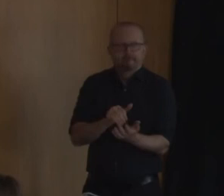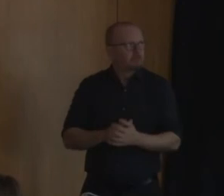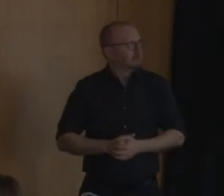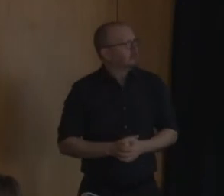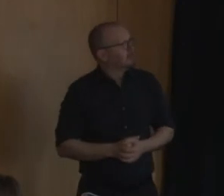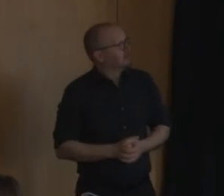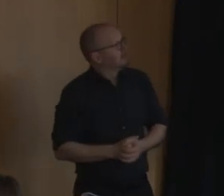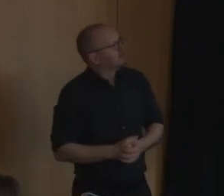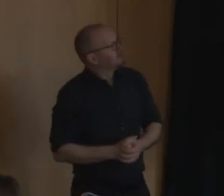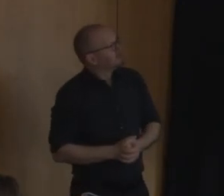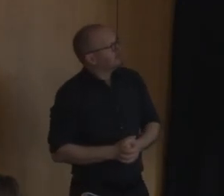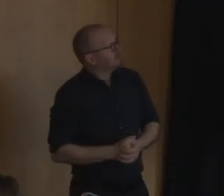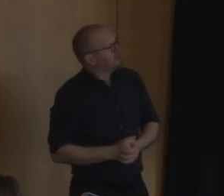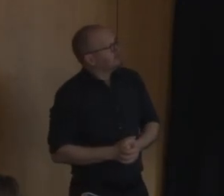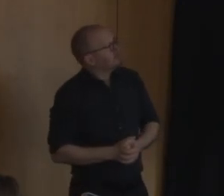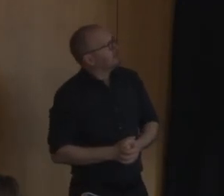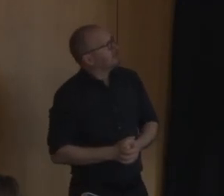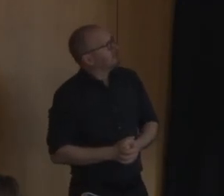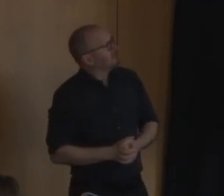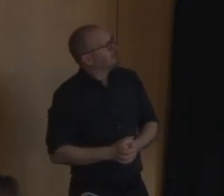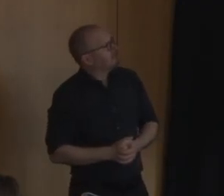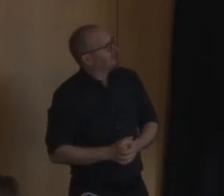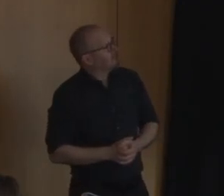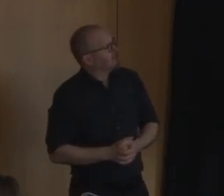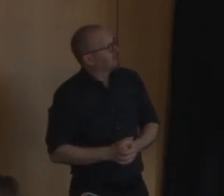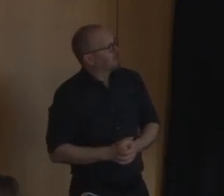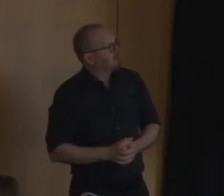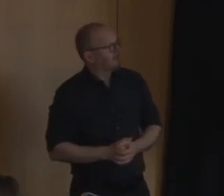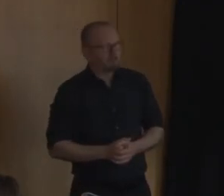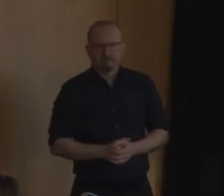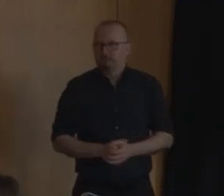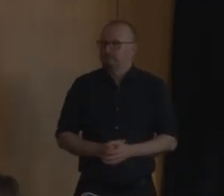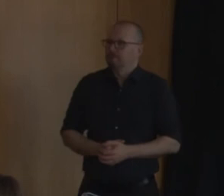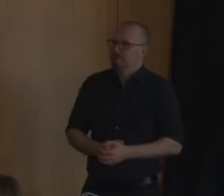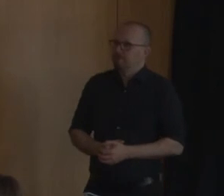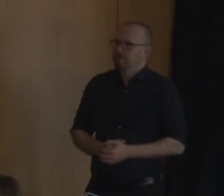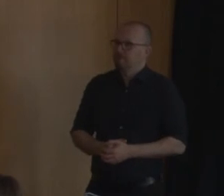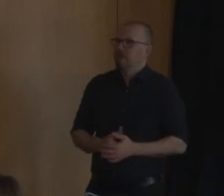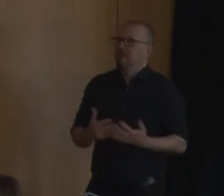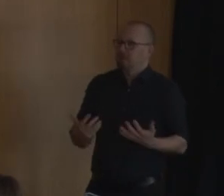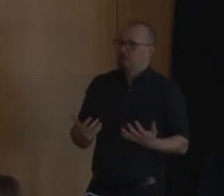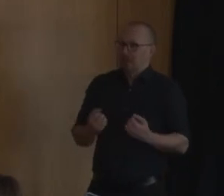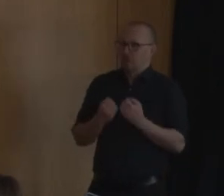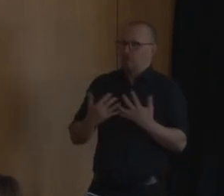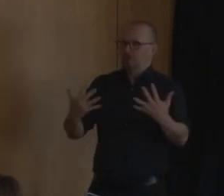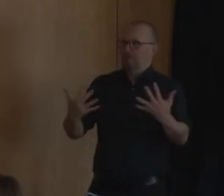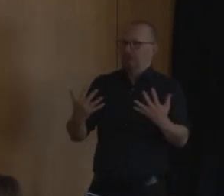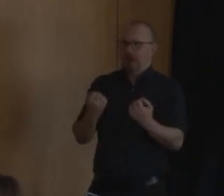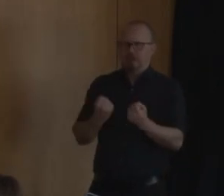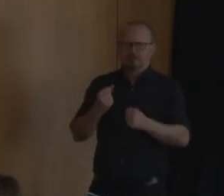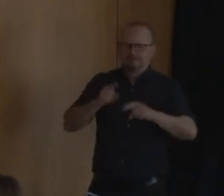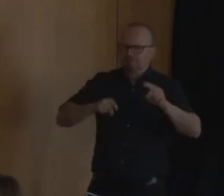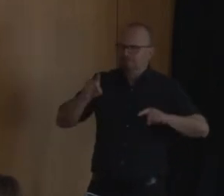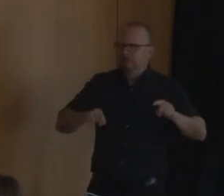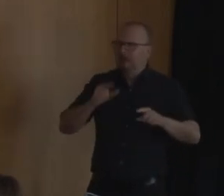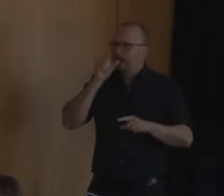And those senses are also vital because, of course, our audiences bring many different abilities and disabilities. And this wonderful group